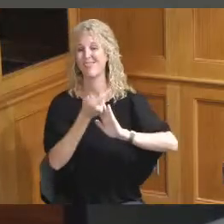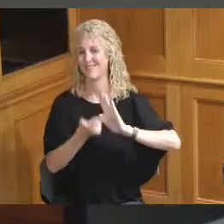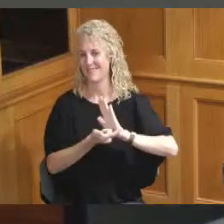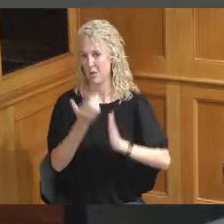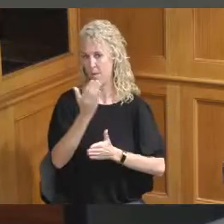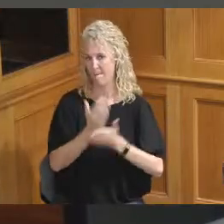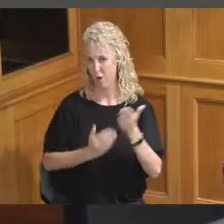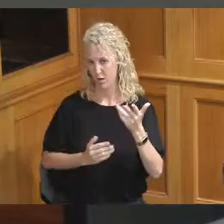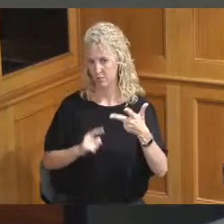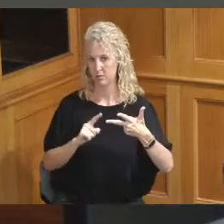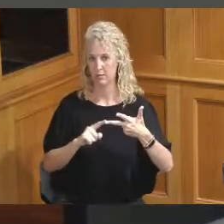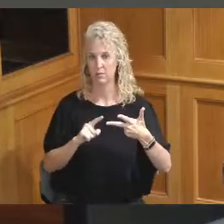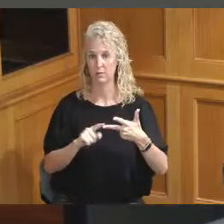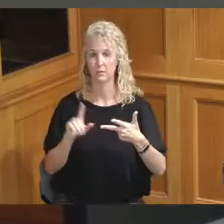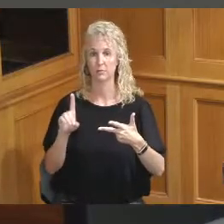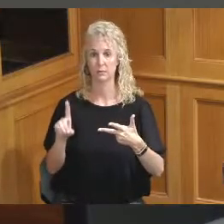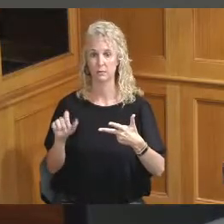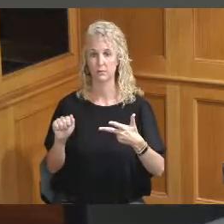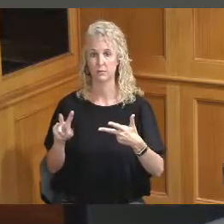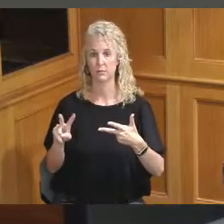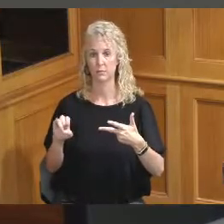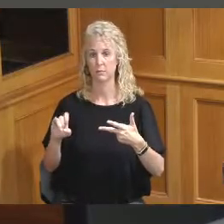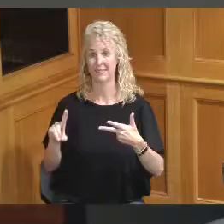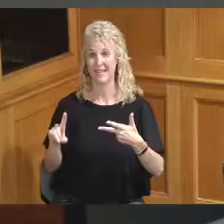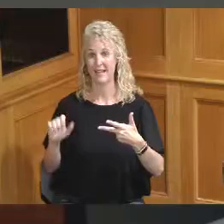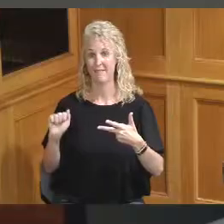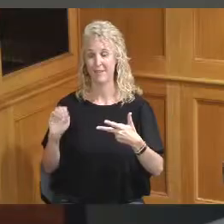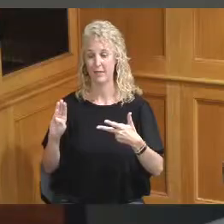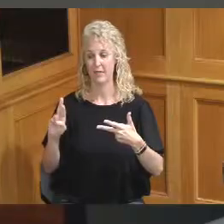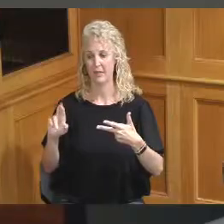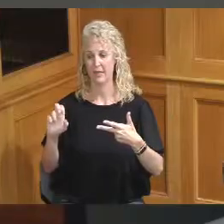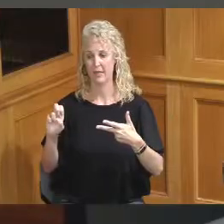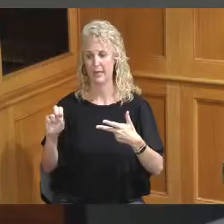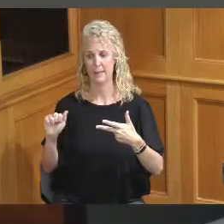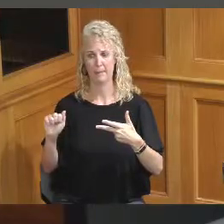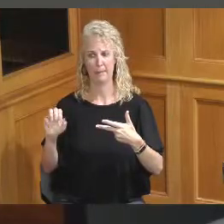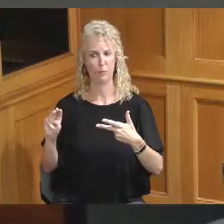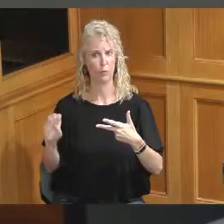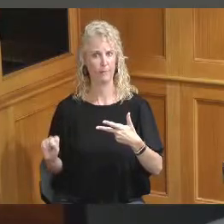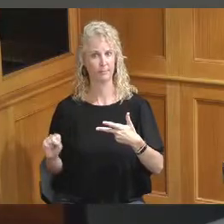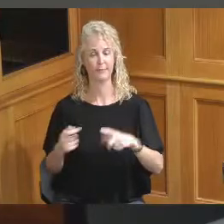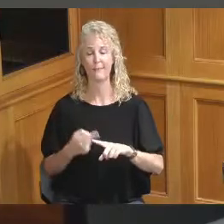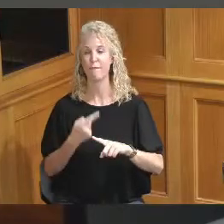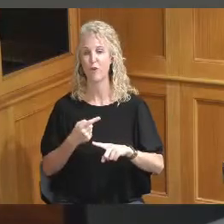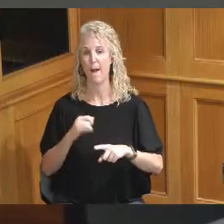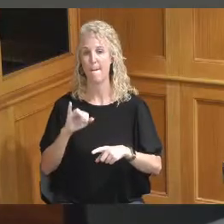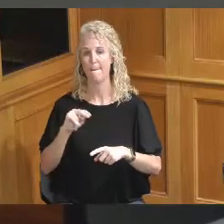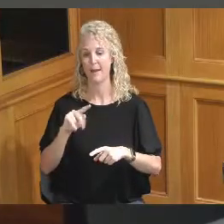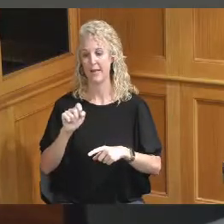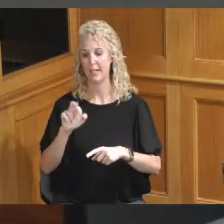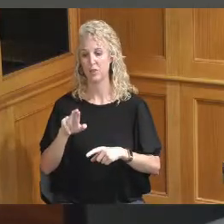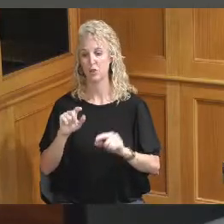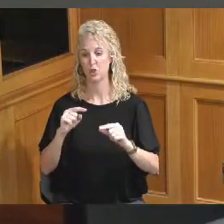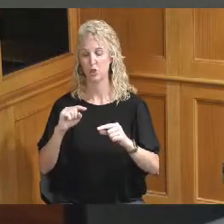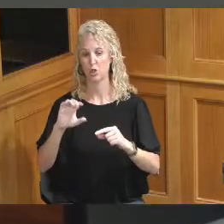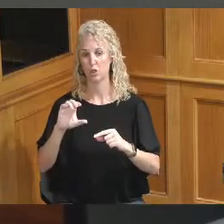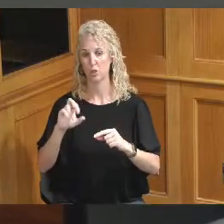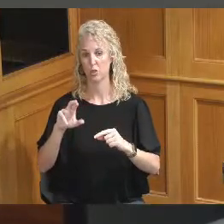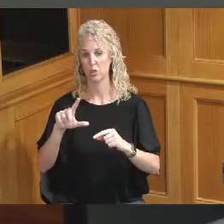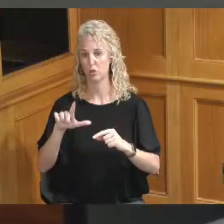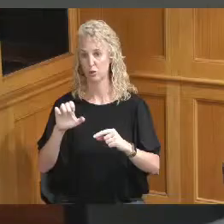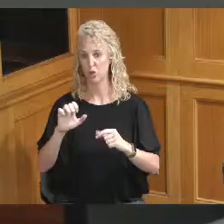want to thank Mr. David Abrams with Inner Circle Sports, who's here with us today. We will hear from David